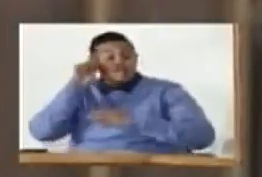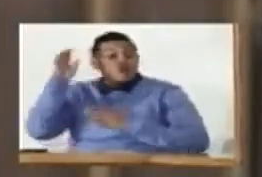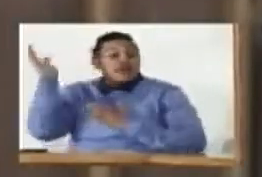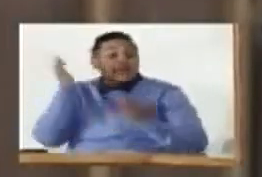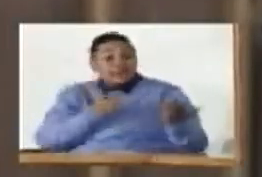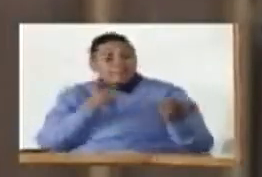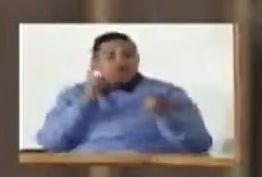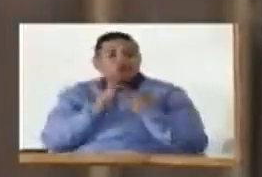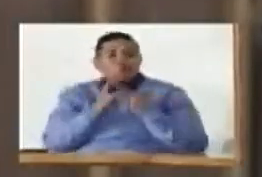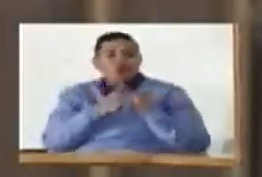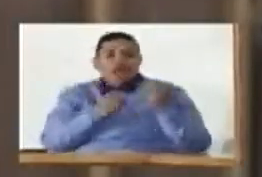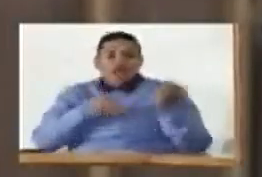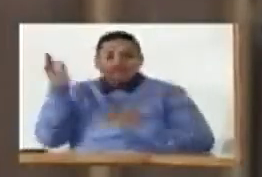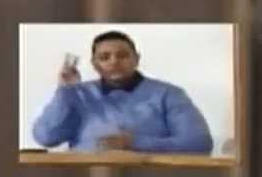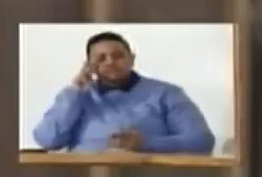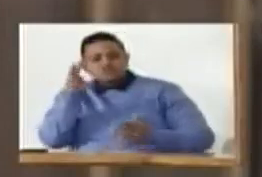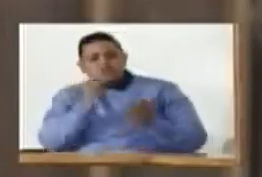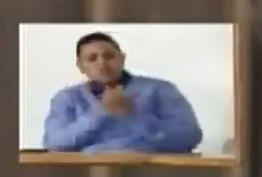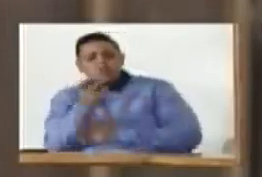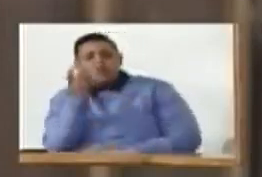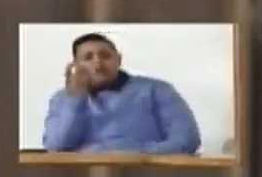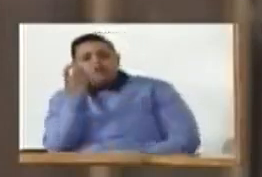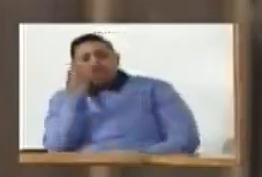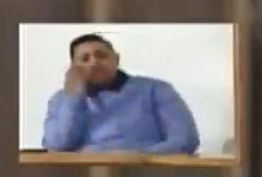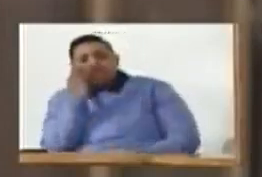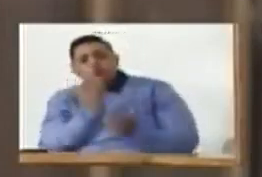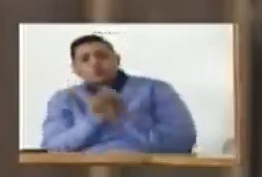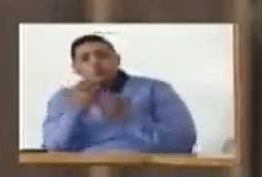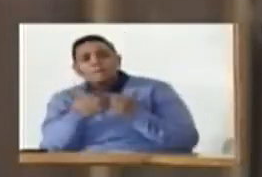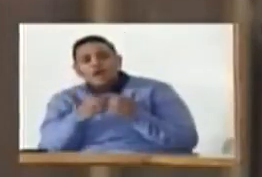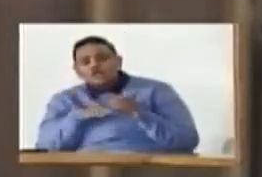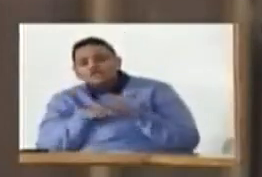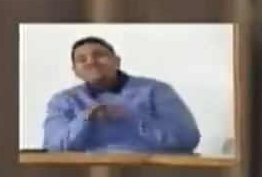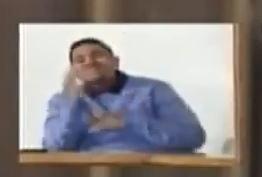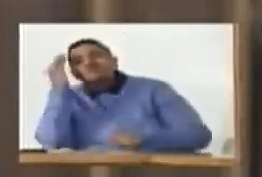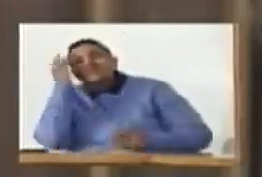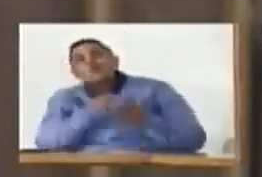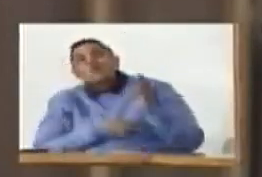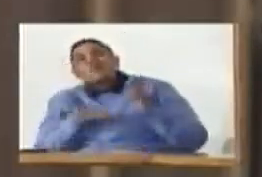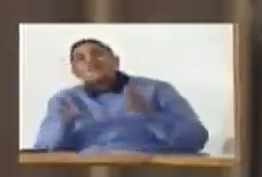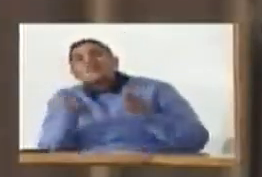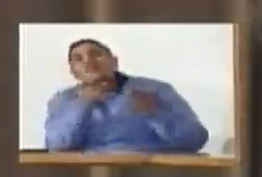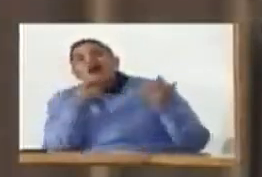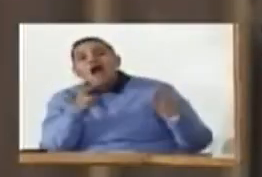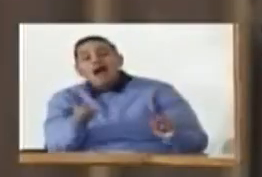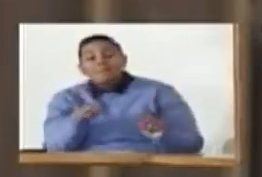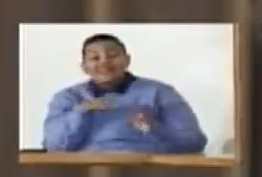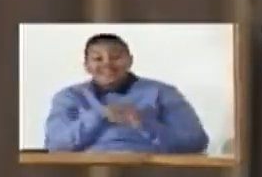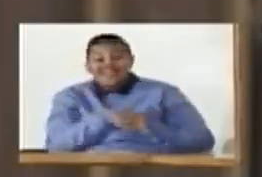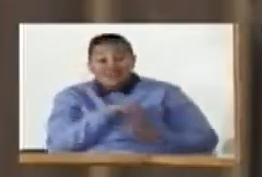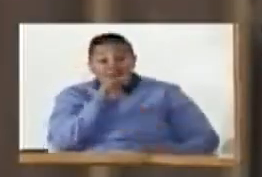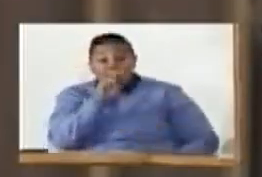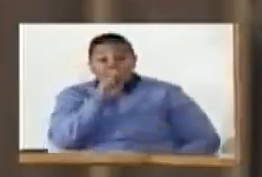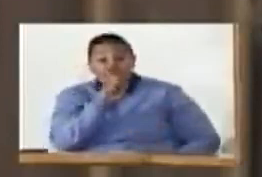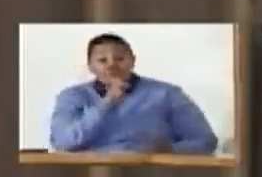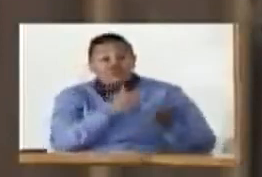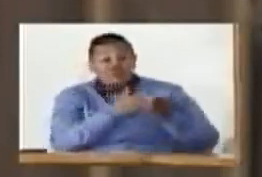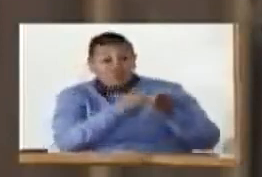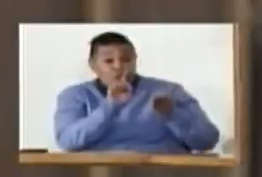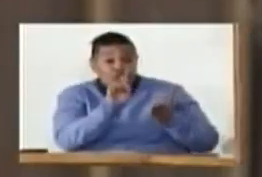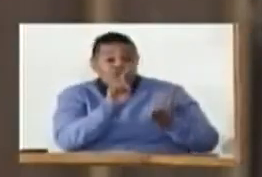imports and exports at the marine ports and warehouses in Kingston and Montego Bay.